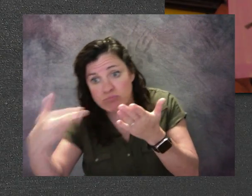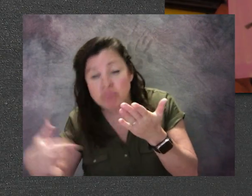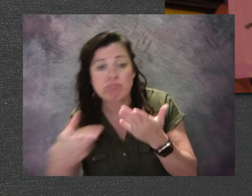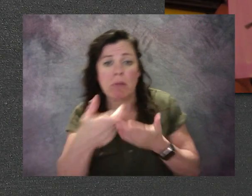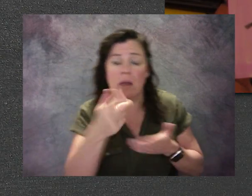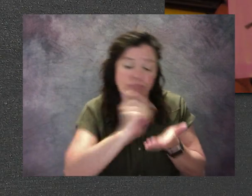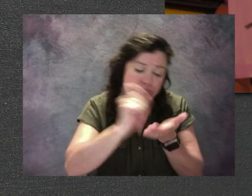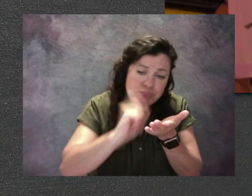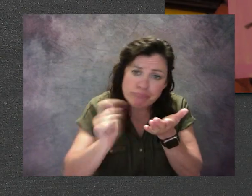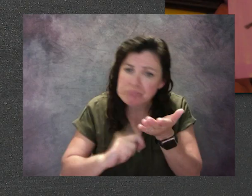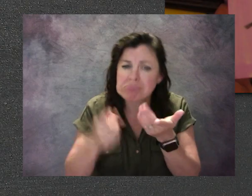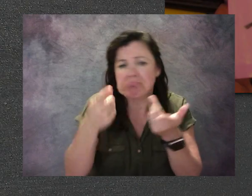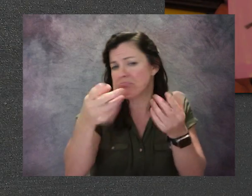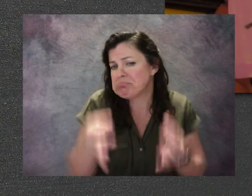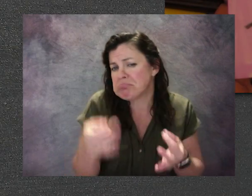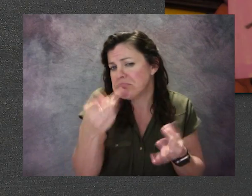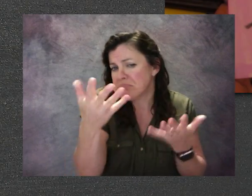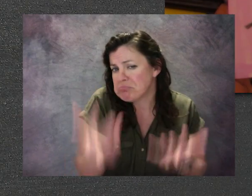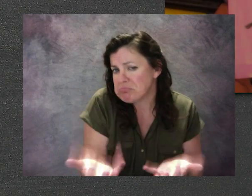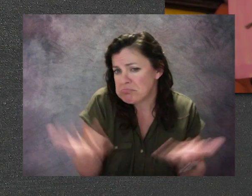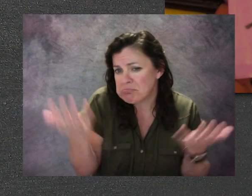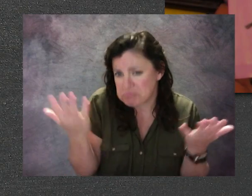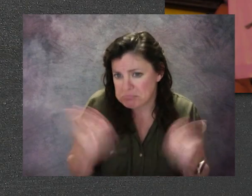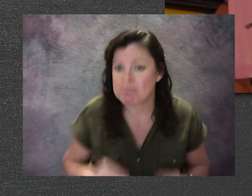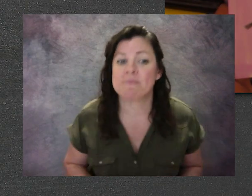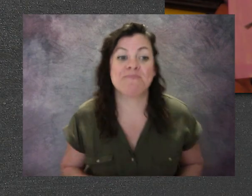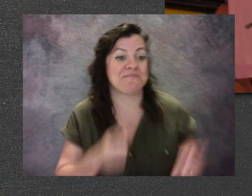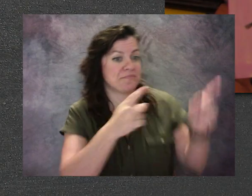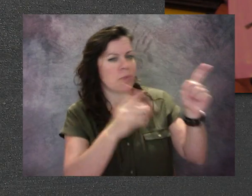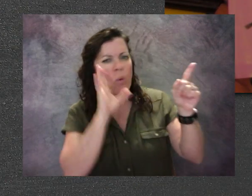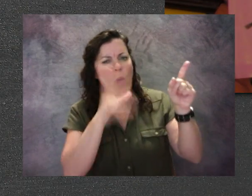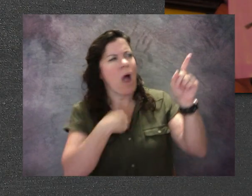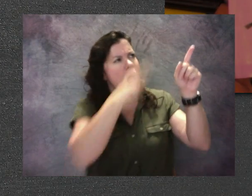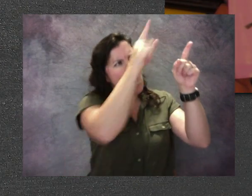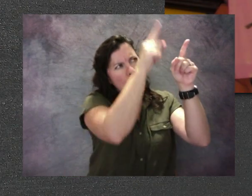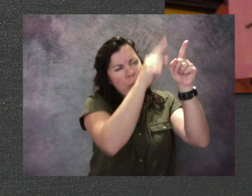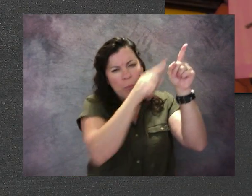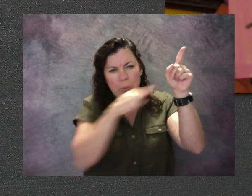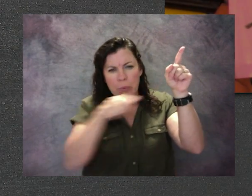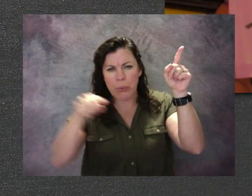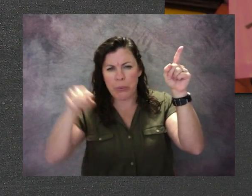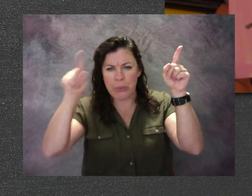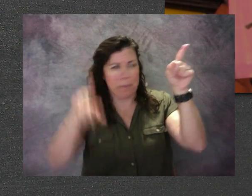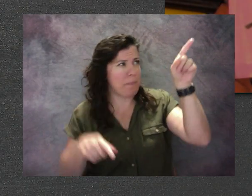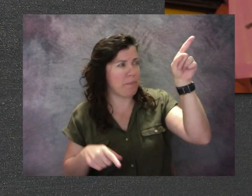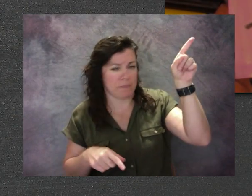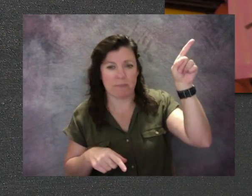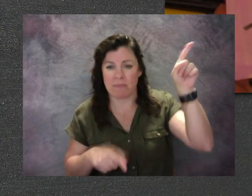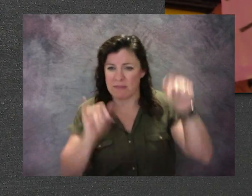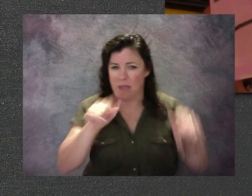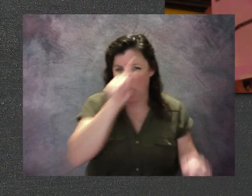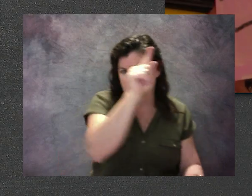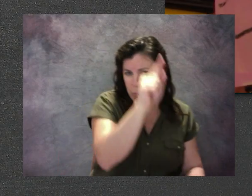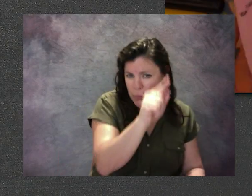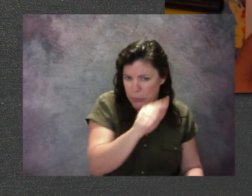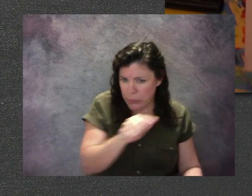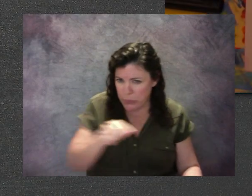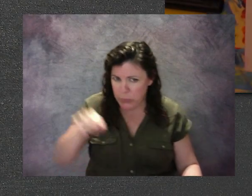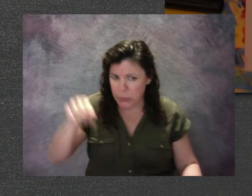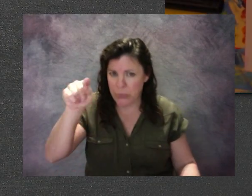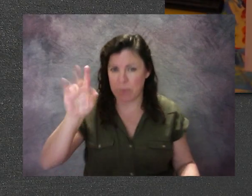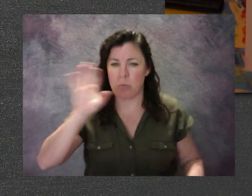with the outline of the cat's face. So we're going to do this big U, and then we'll do the top part for the